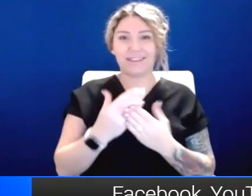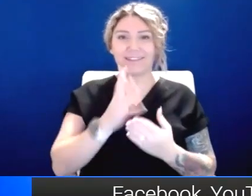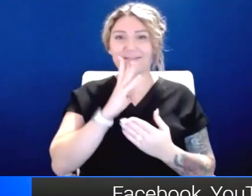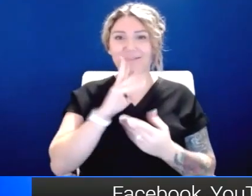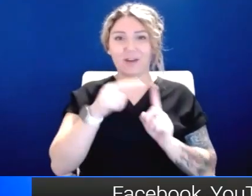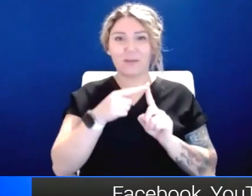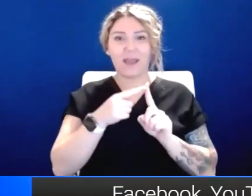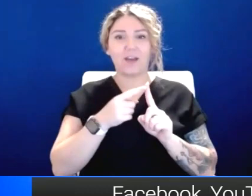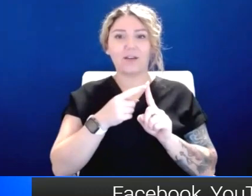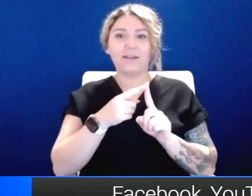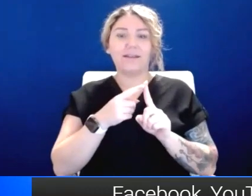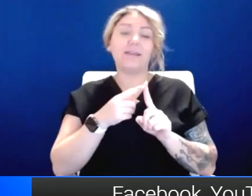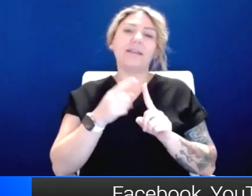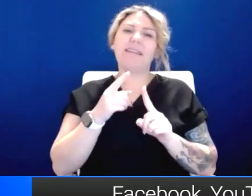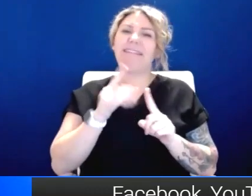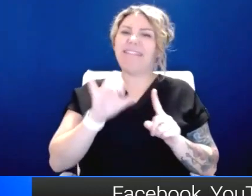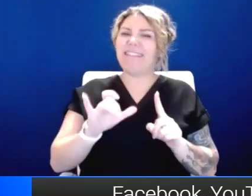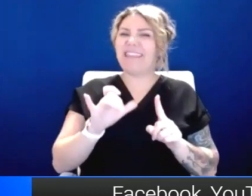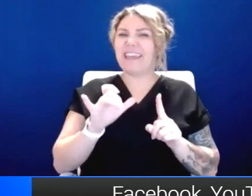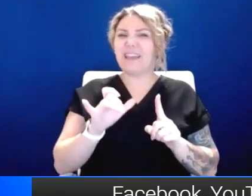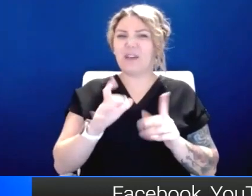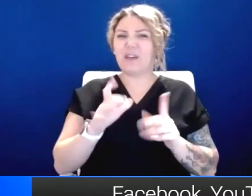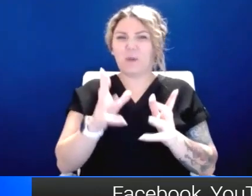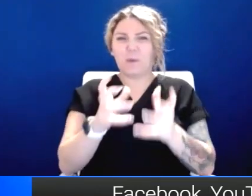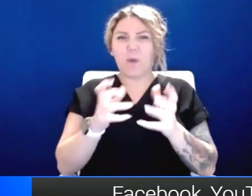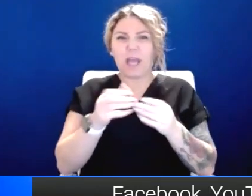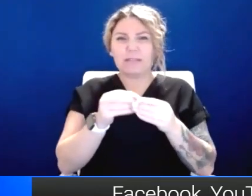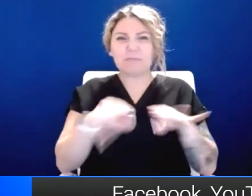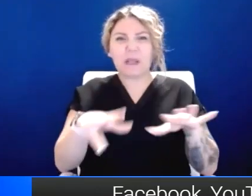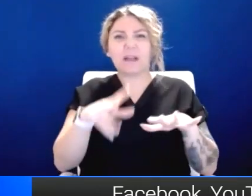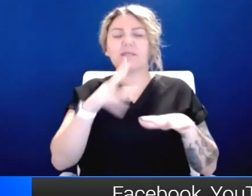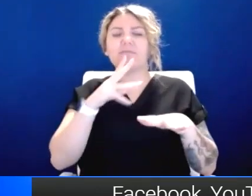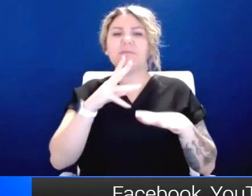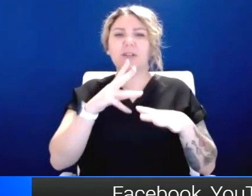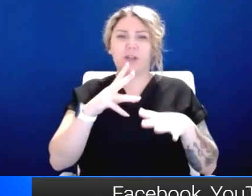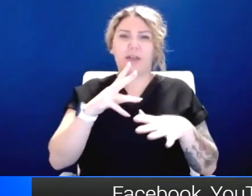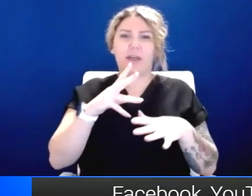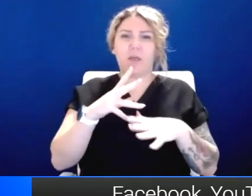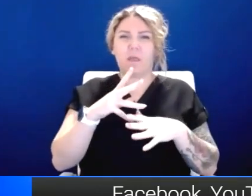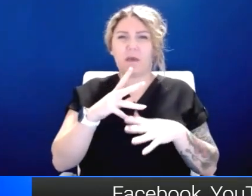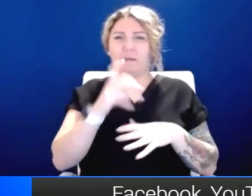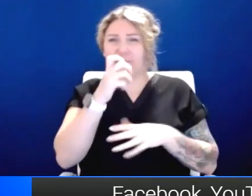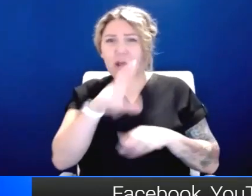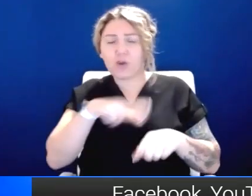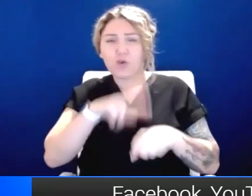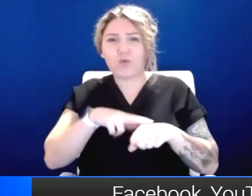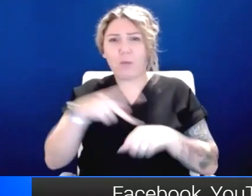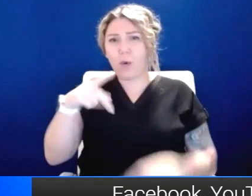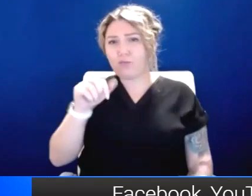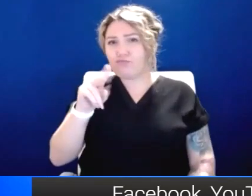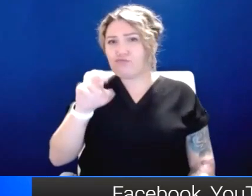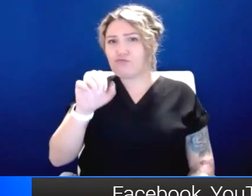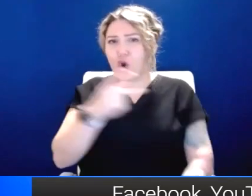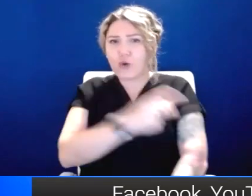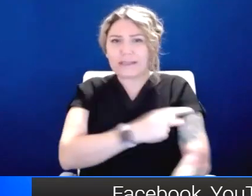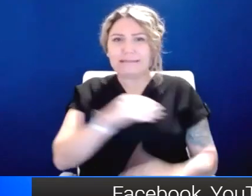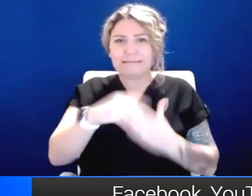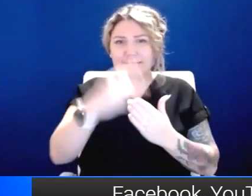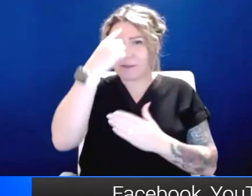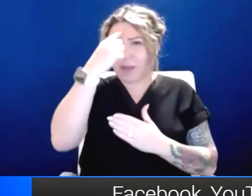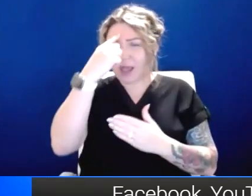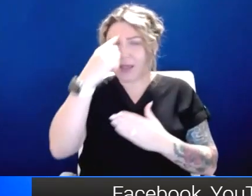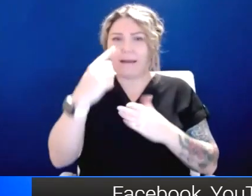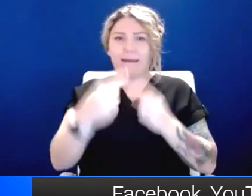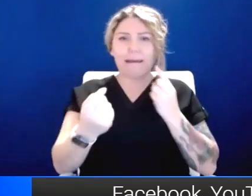clearing this abnormal clumps of protein in the brain. And one of the ways you do it is having antibodies against